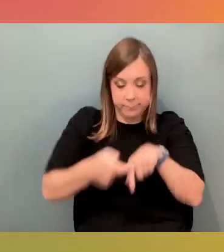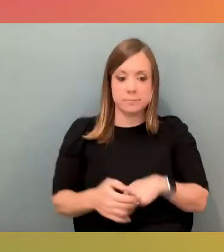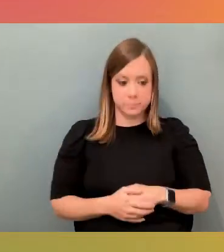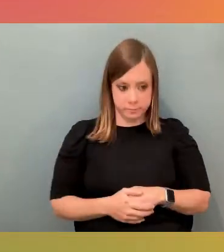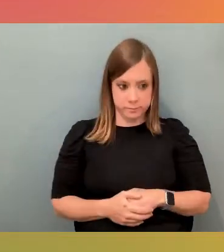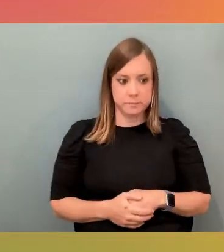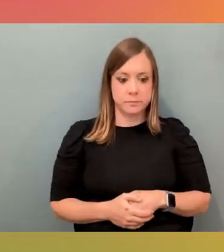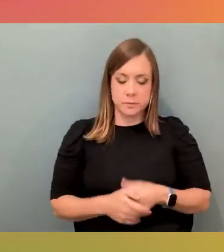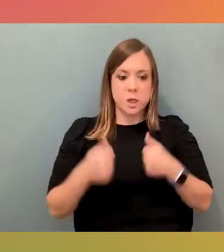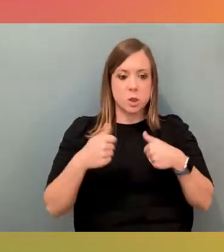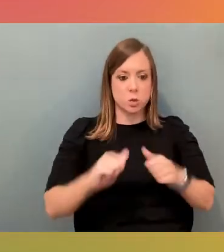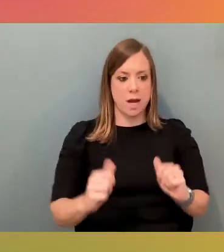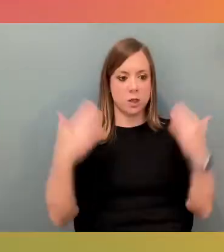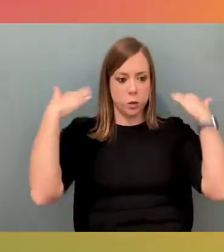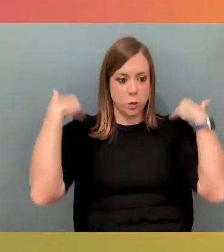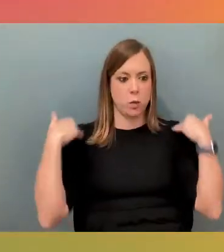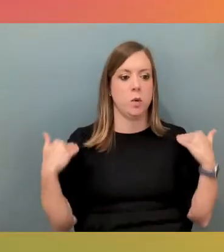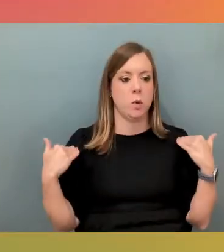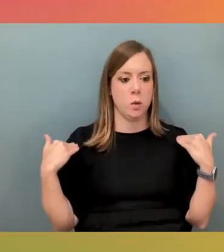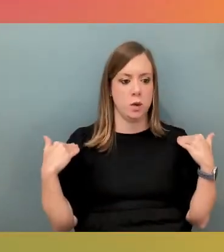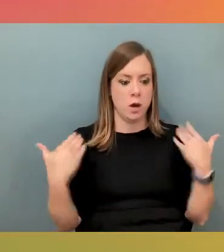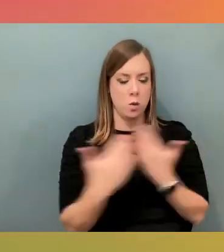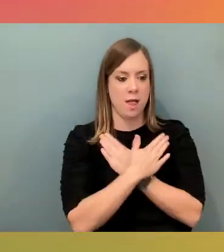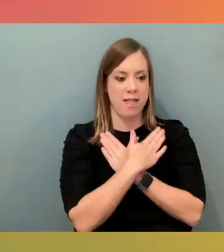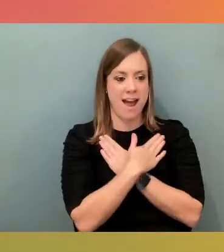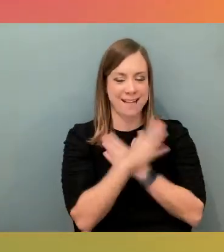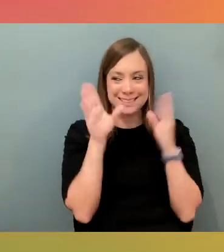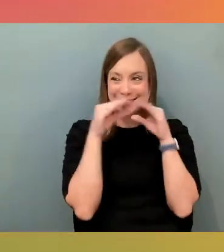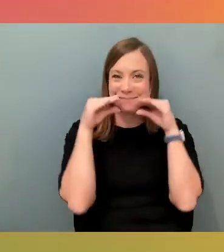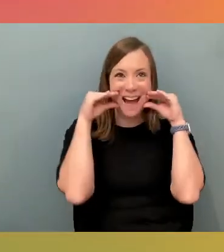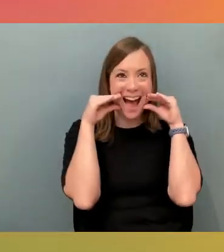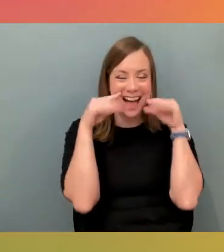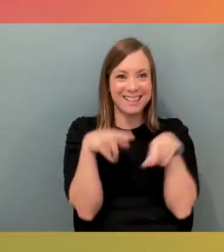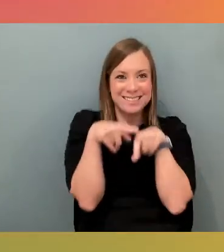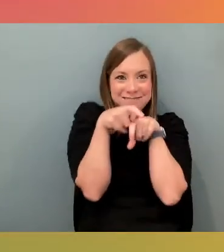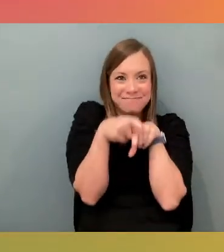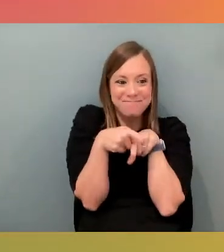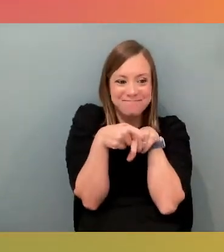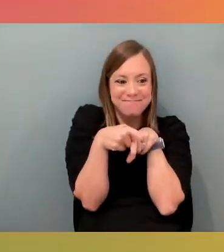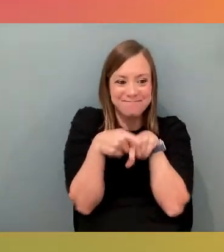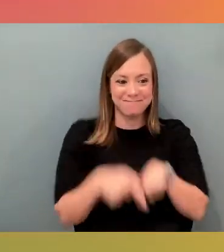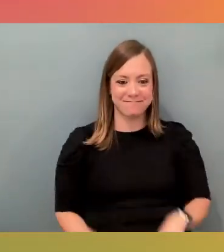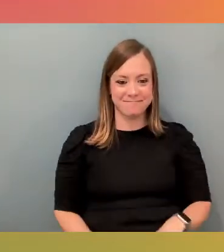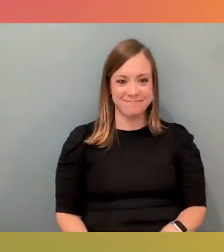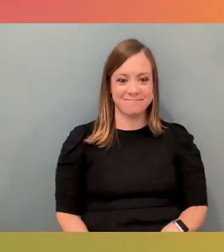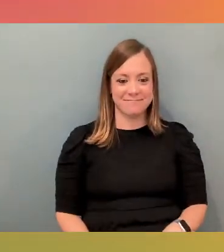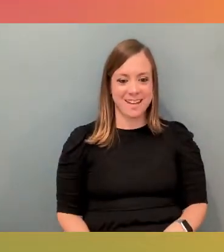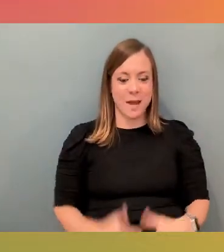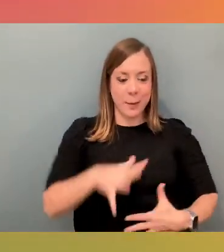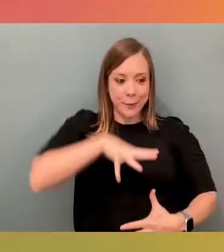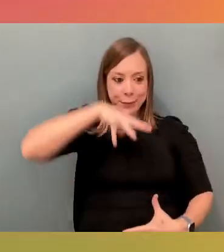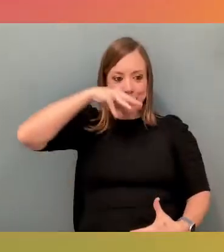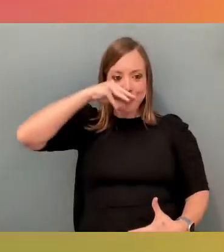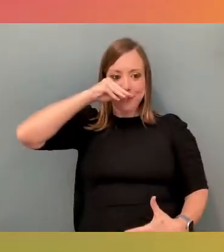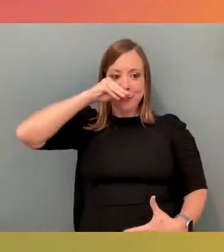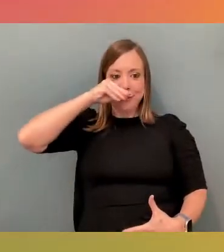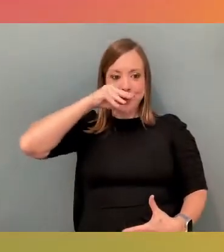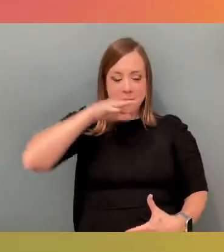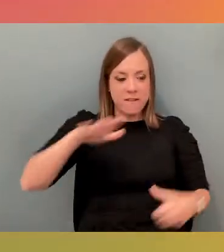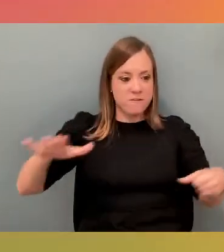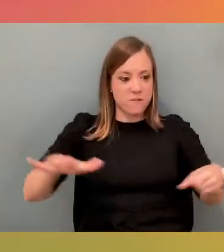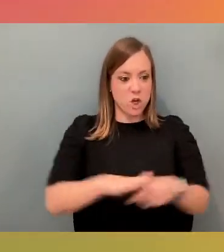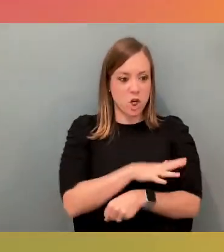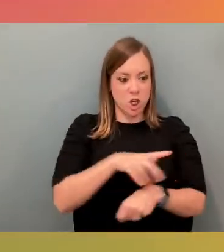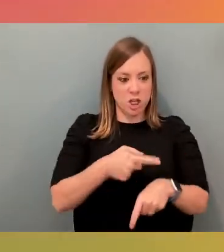ears, maybe even smile. Inhale, and exhale, come back to standing as we take that to the other